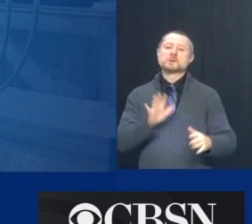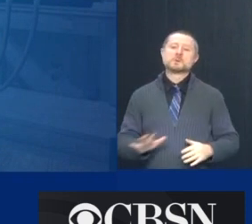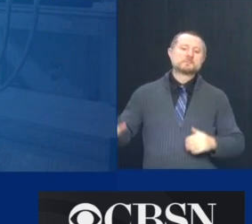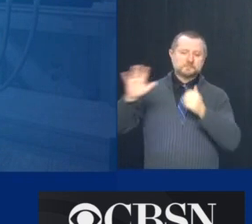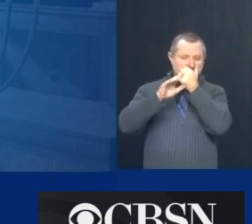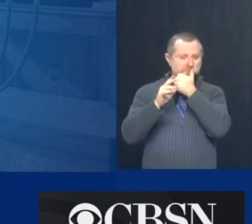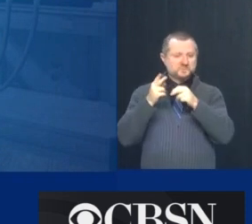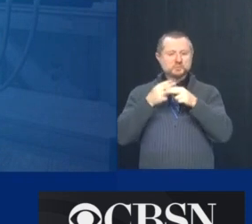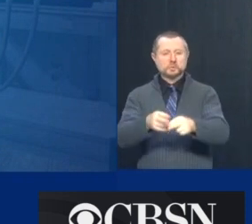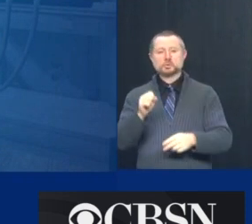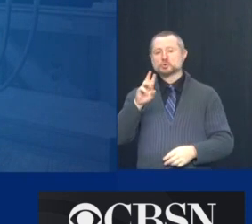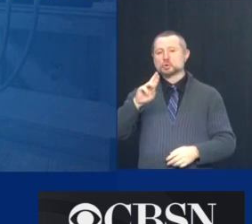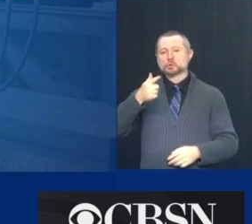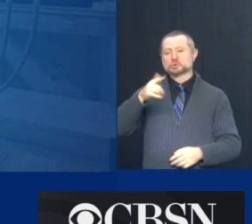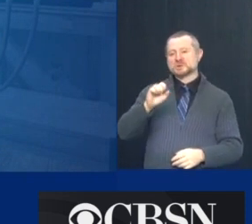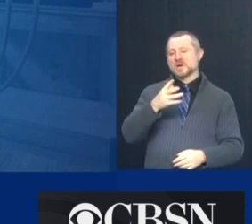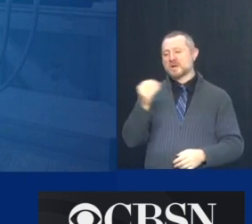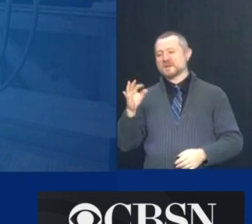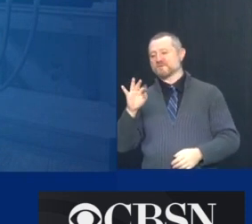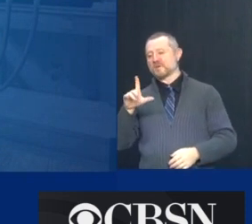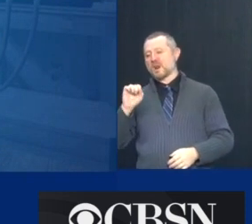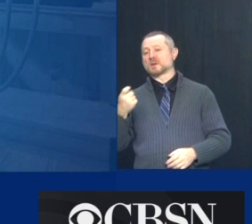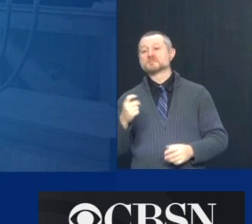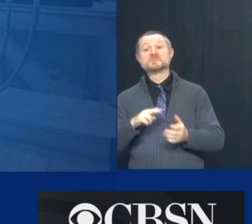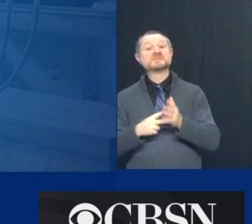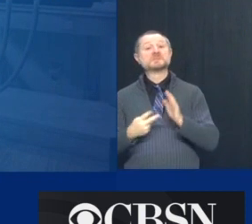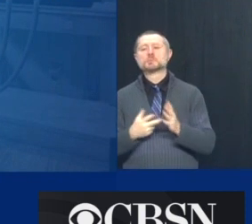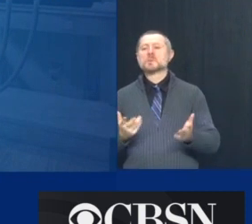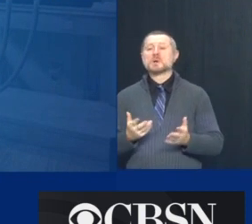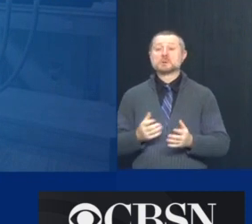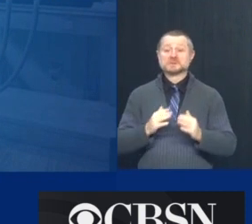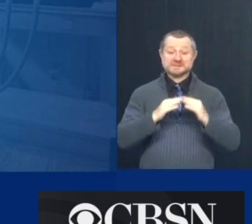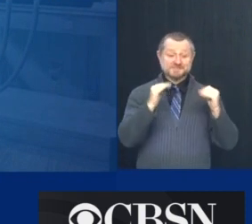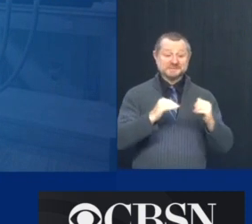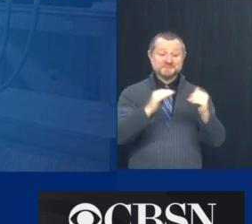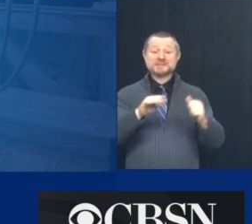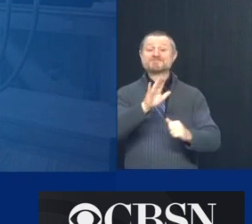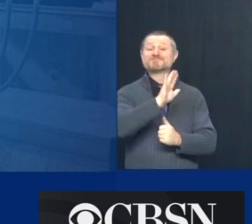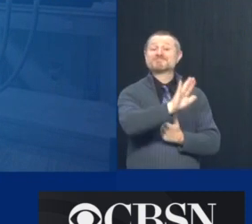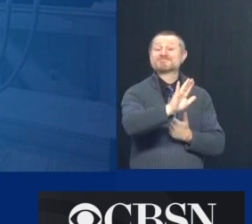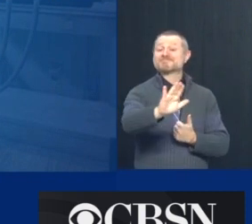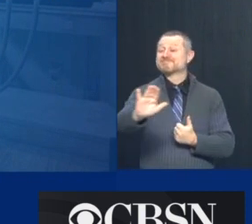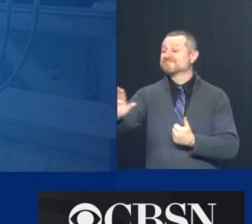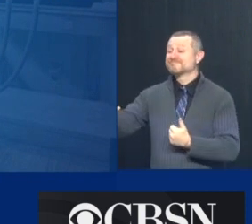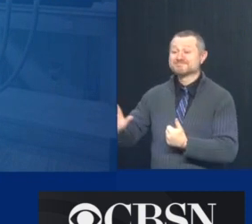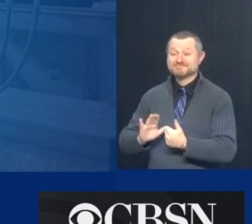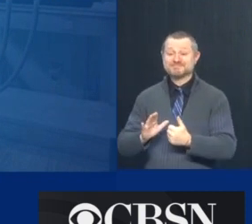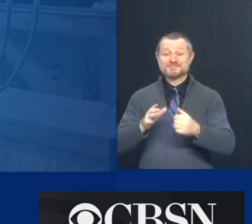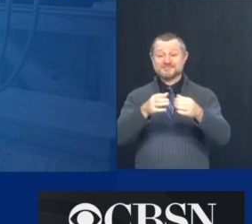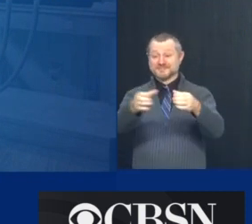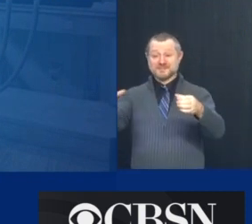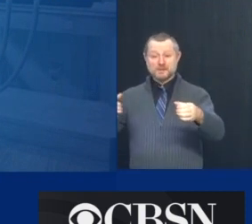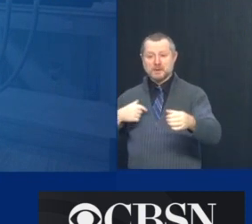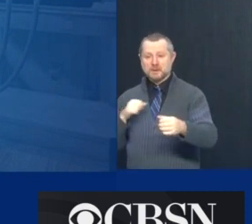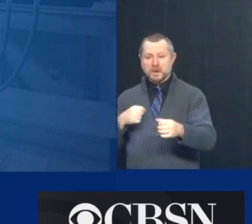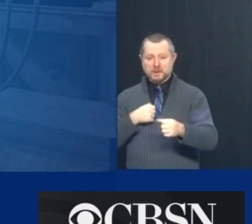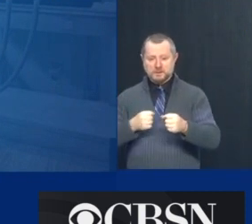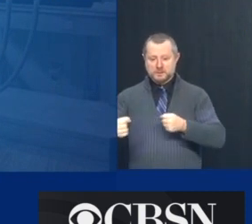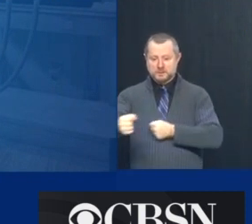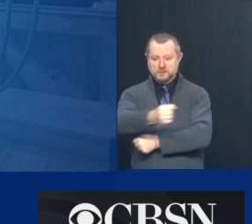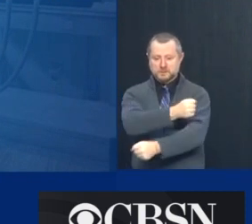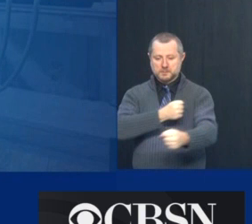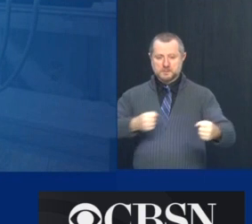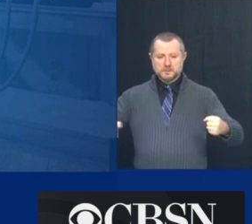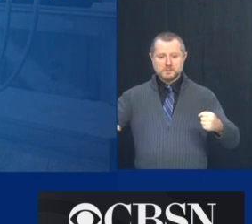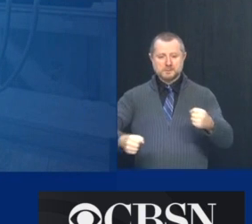moves patients among systems, right? What I was just talking about was movement within the